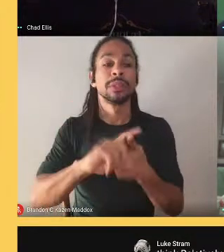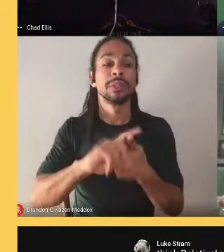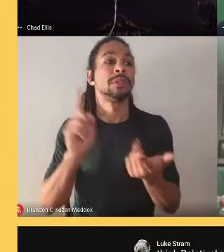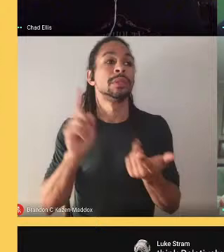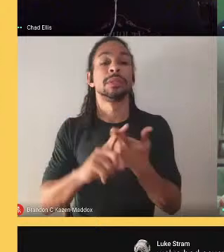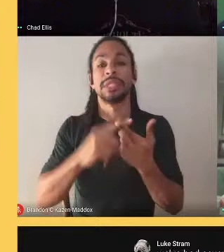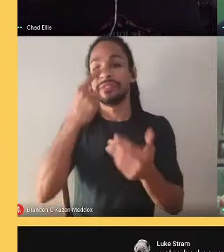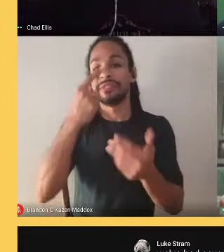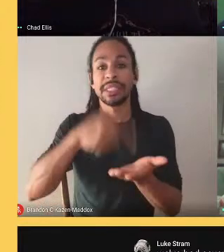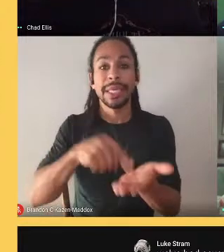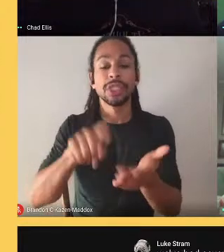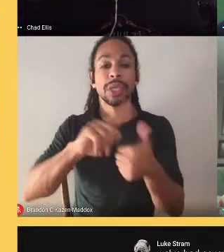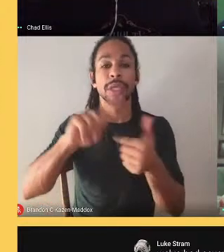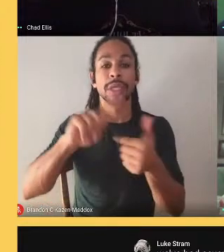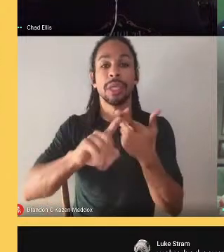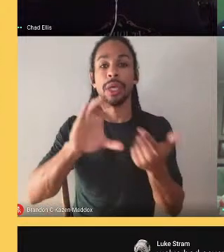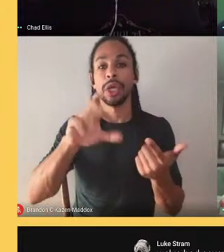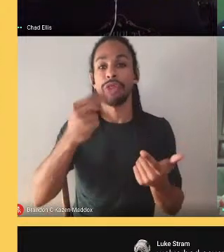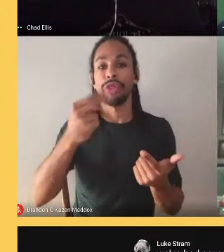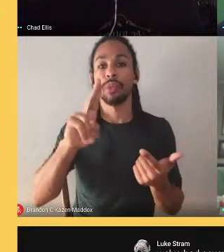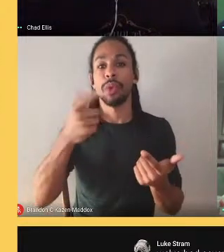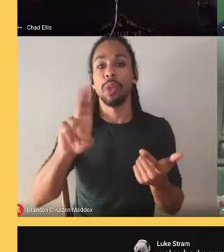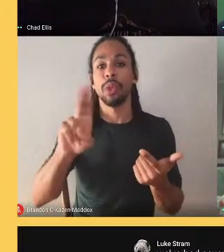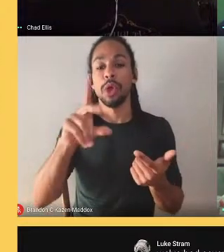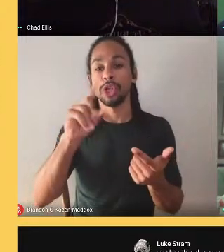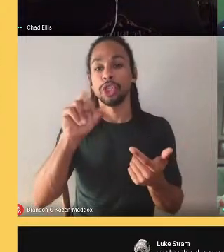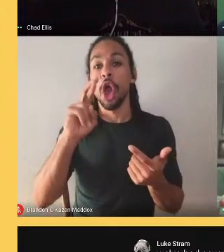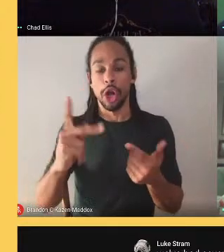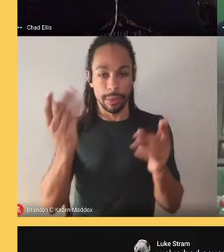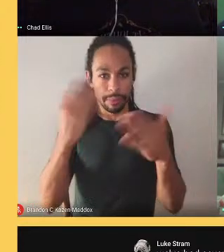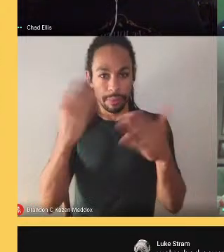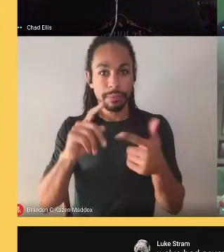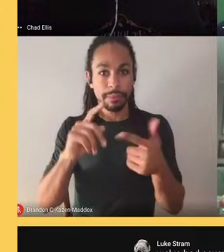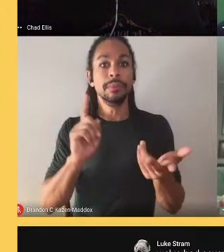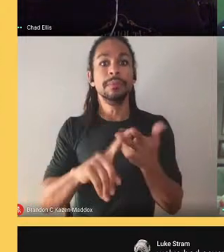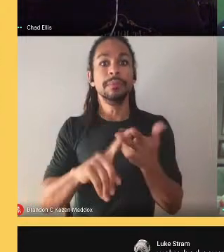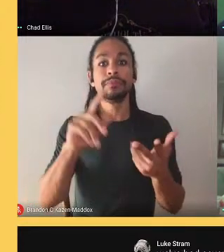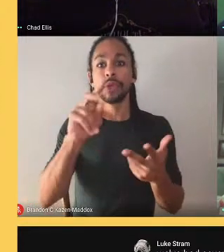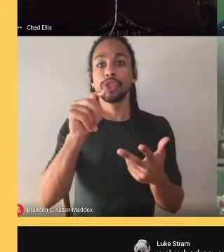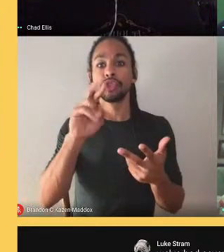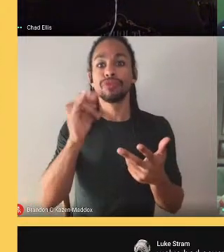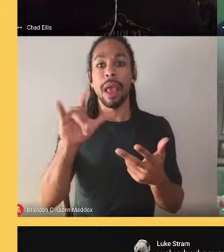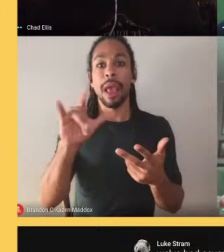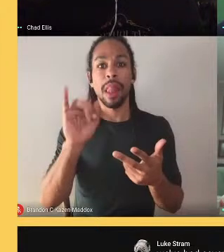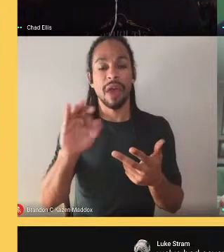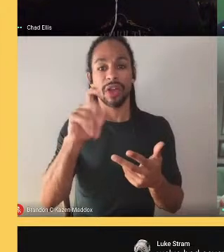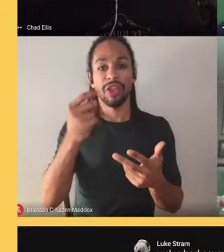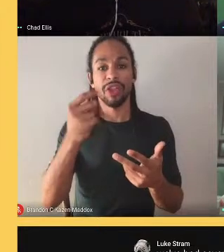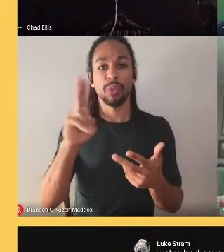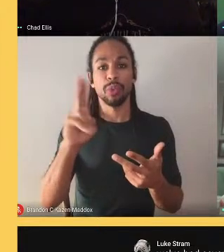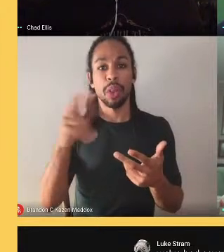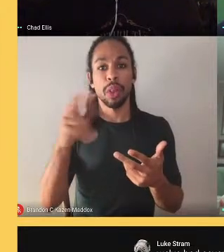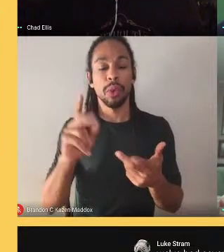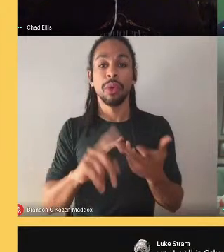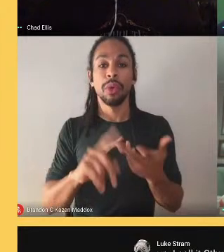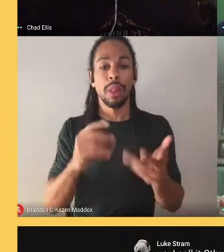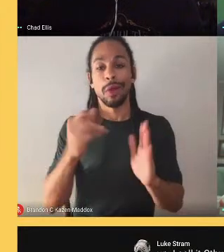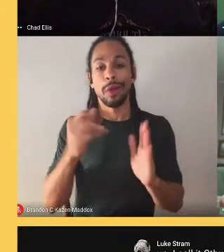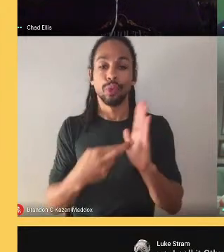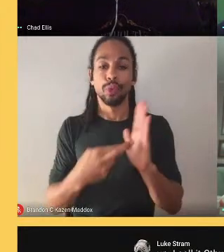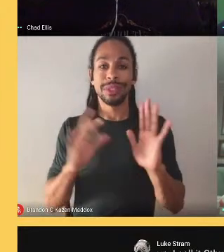or Trail of Cthulhu that are a little rules lighter, I guess, perhaps. But I